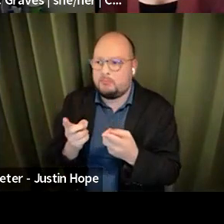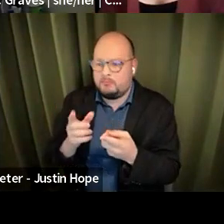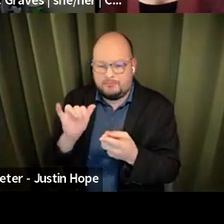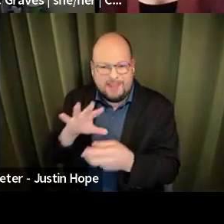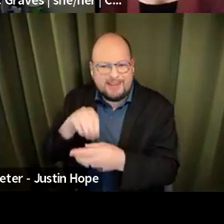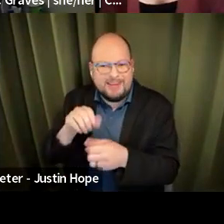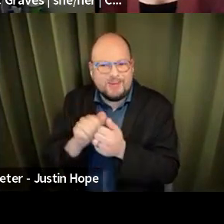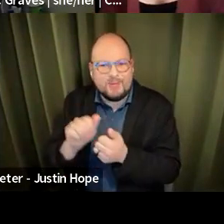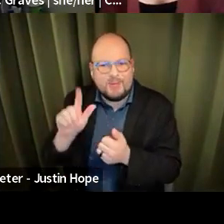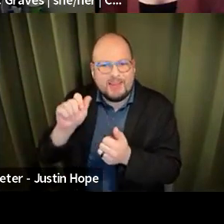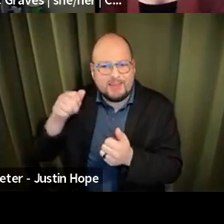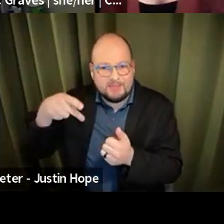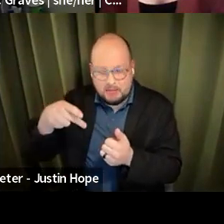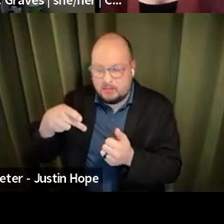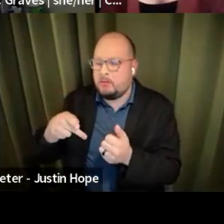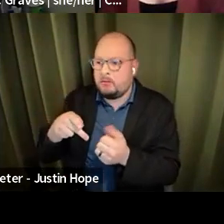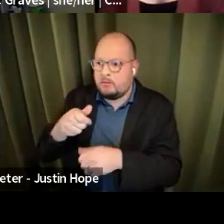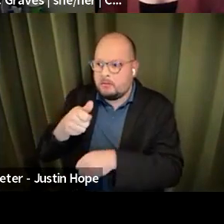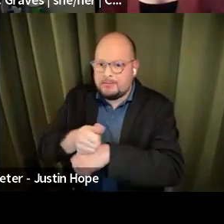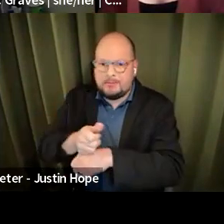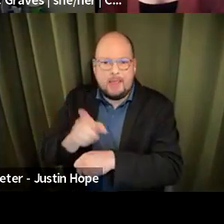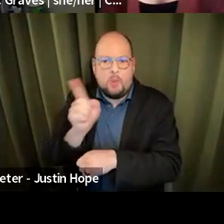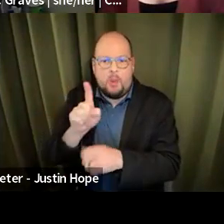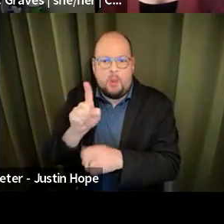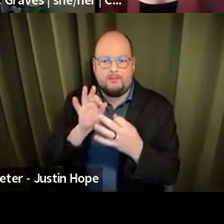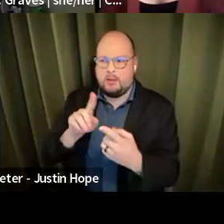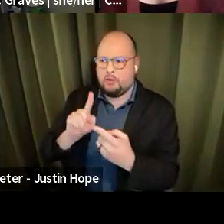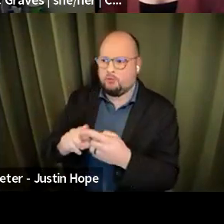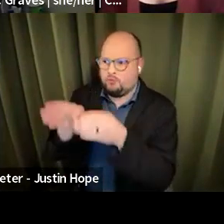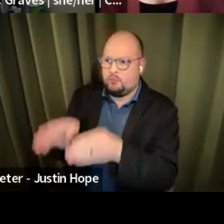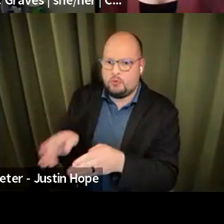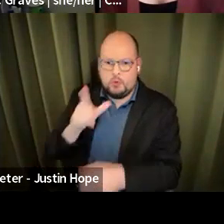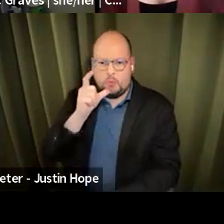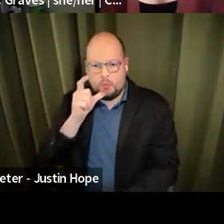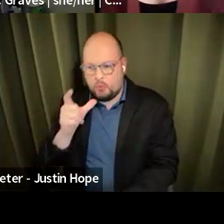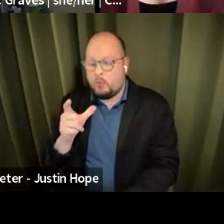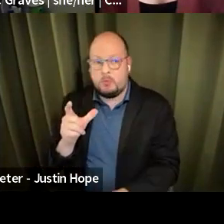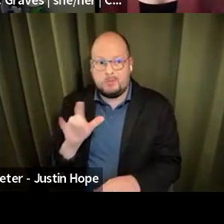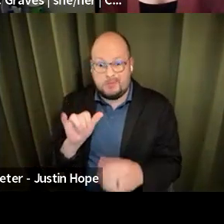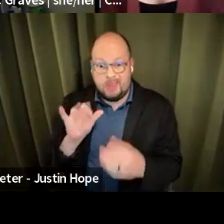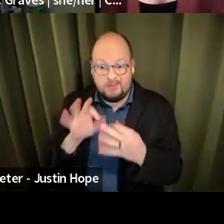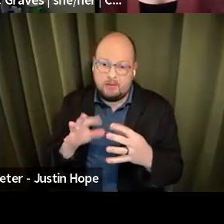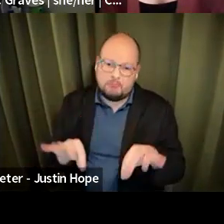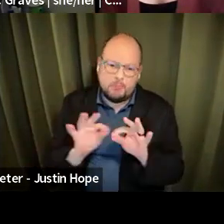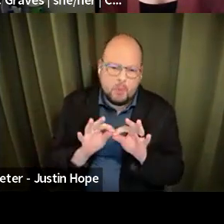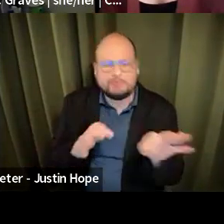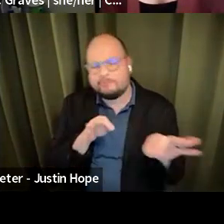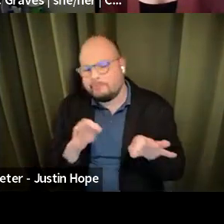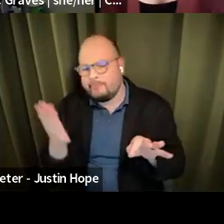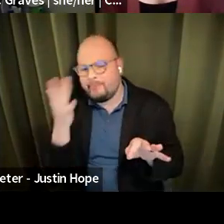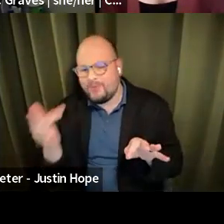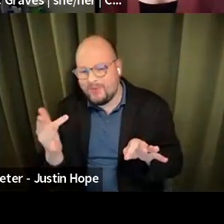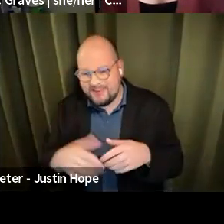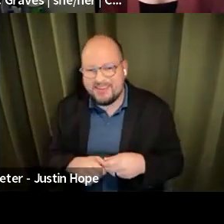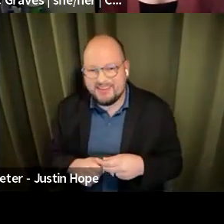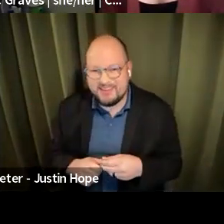should go, and why it is important for us to get the feedback. So that's kind of like the